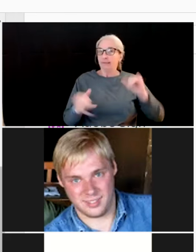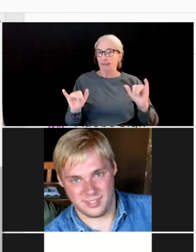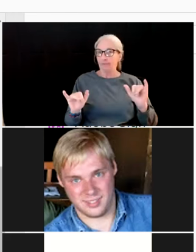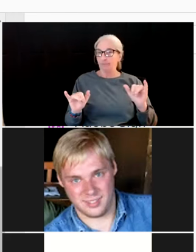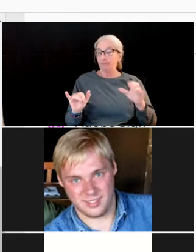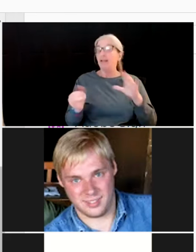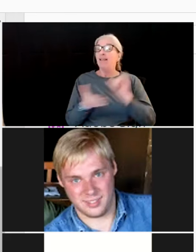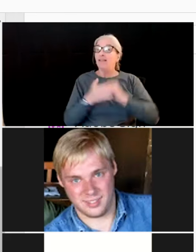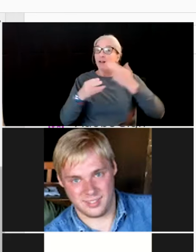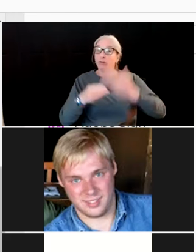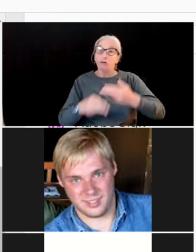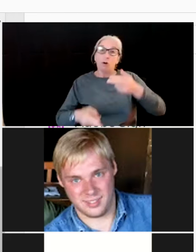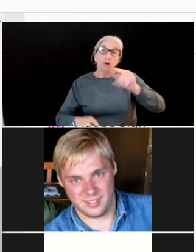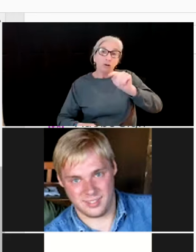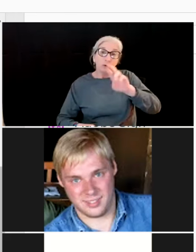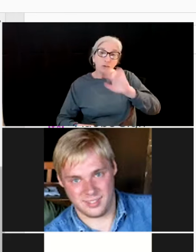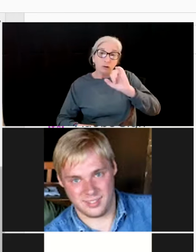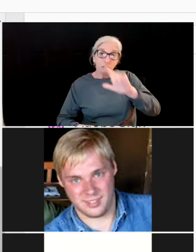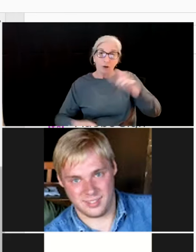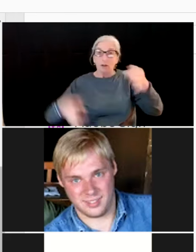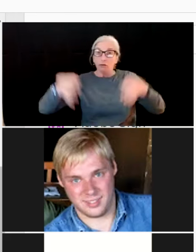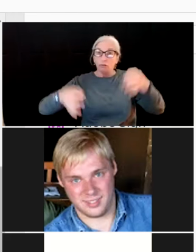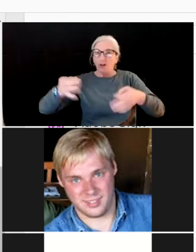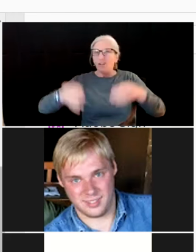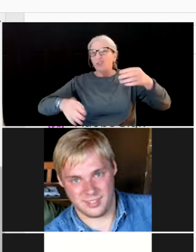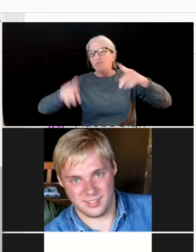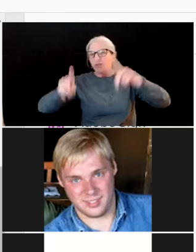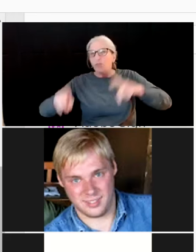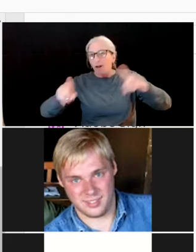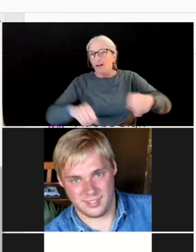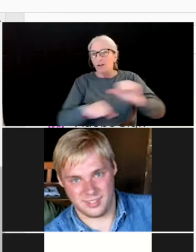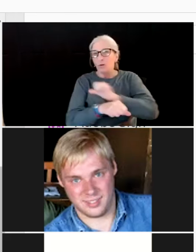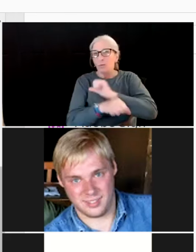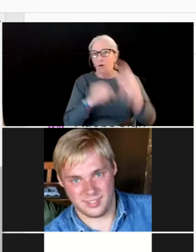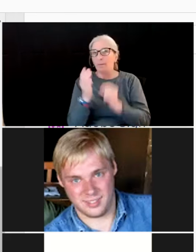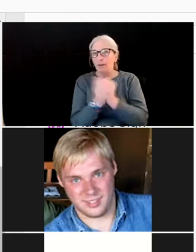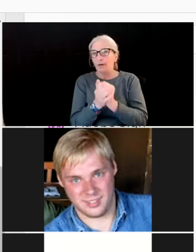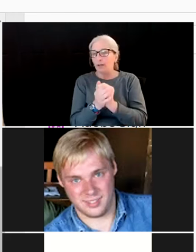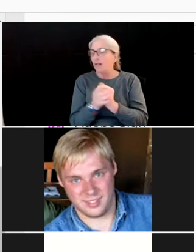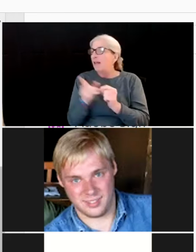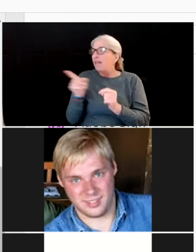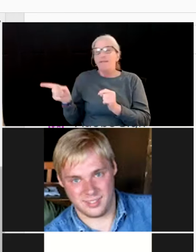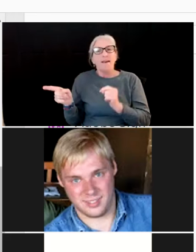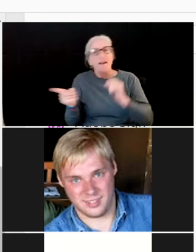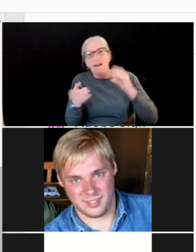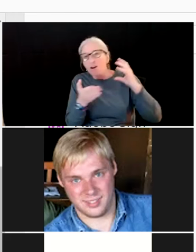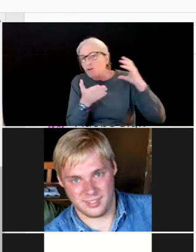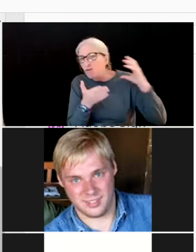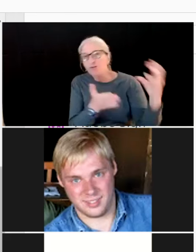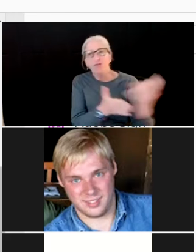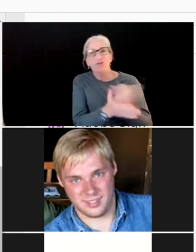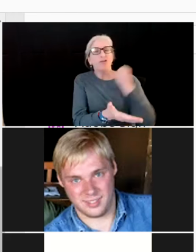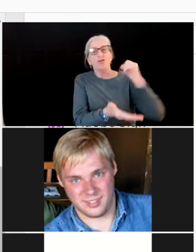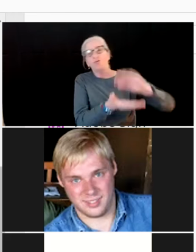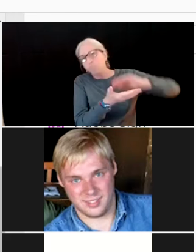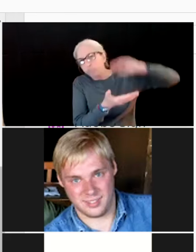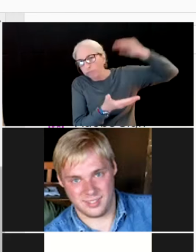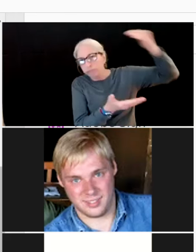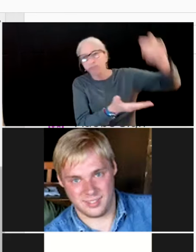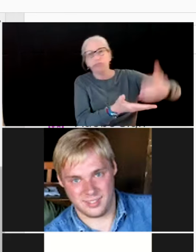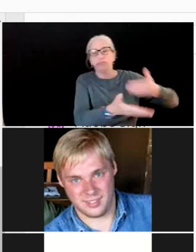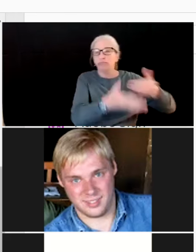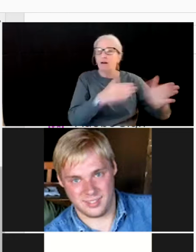work period, it doesn't matter how much they earn, they keep their entire SSDI check. They could gross $1 million a month for 9 months and they would